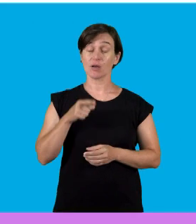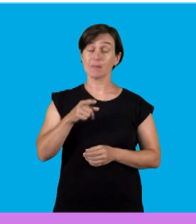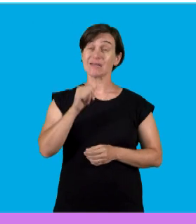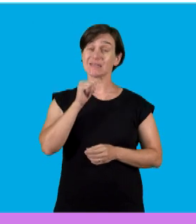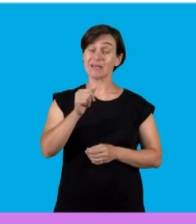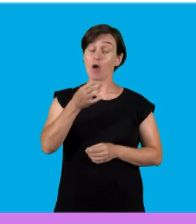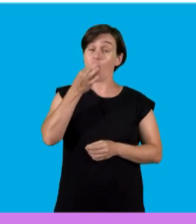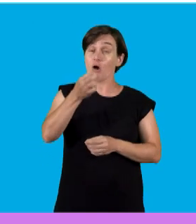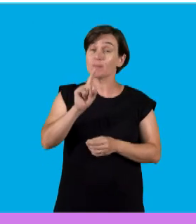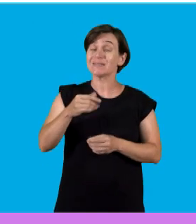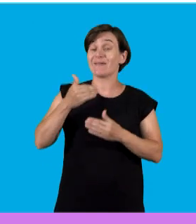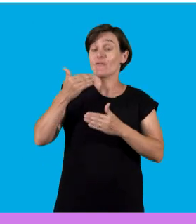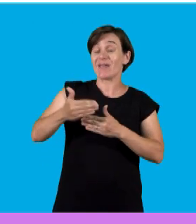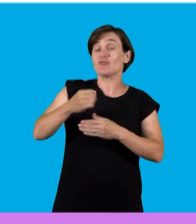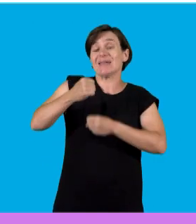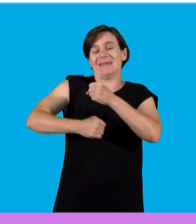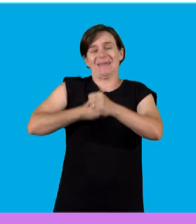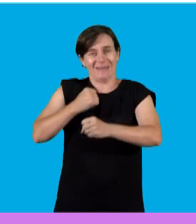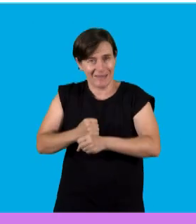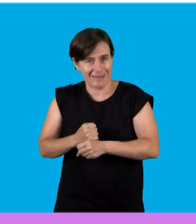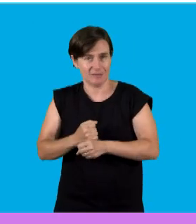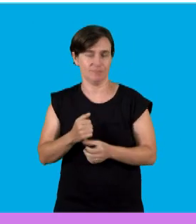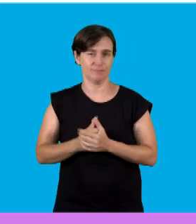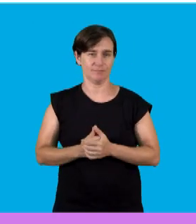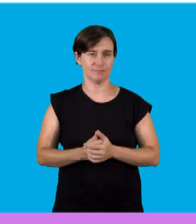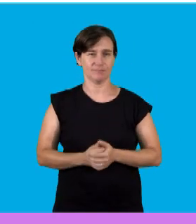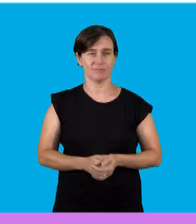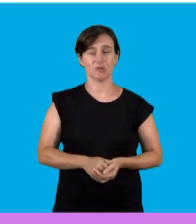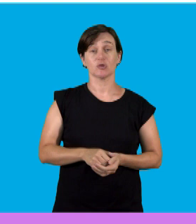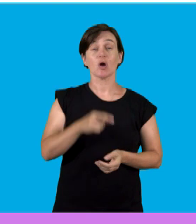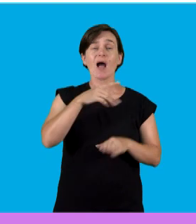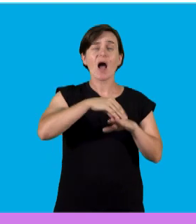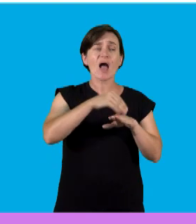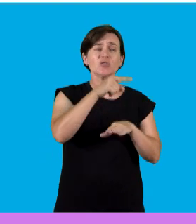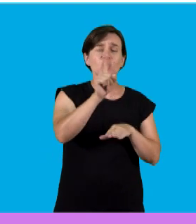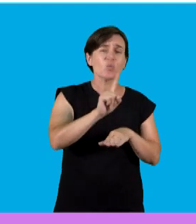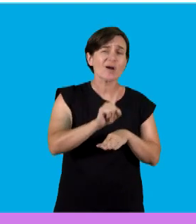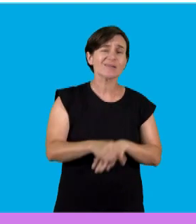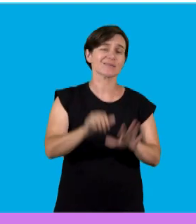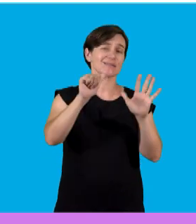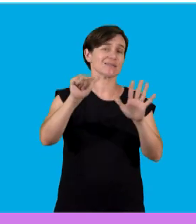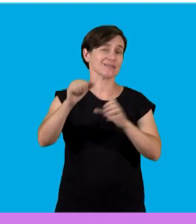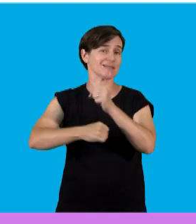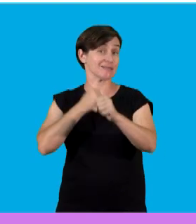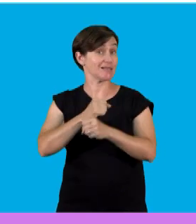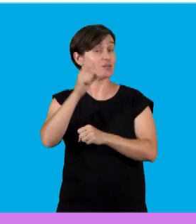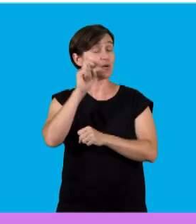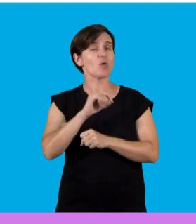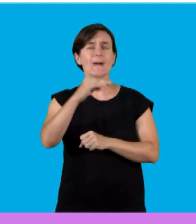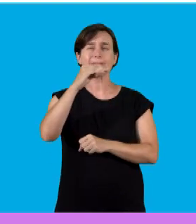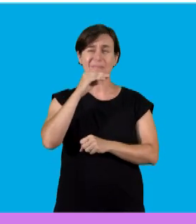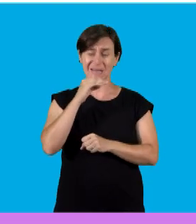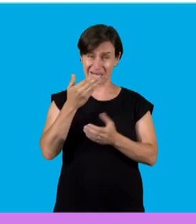annual tax, right? How old did we say is this taxpayer? 66 years old, right? And therefore she qualifies for how